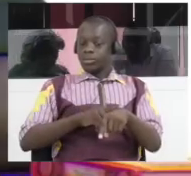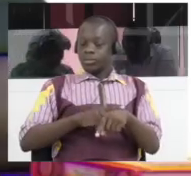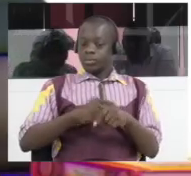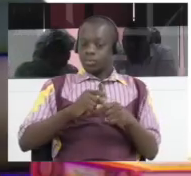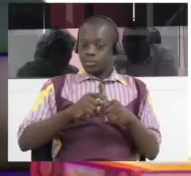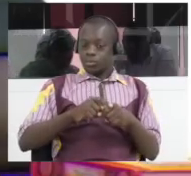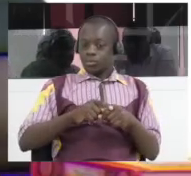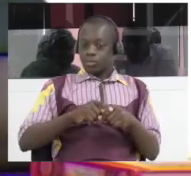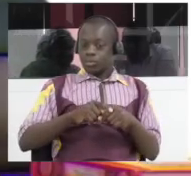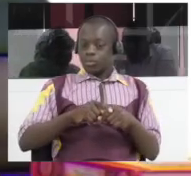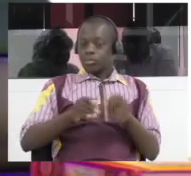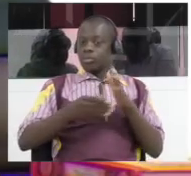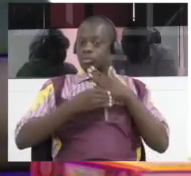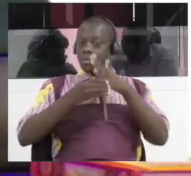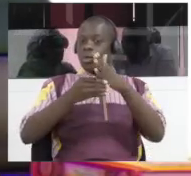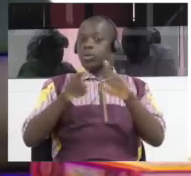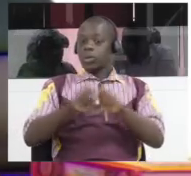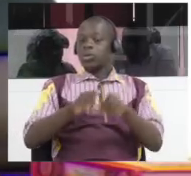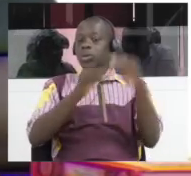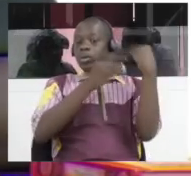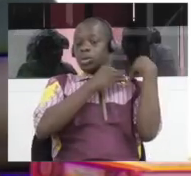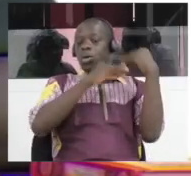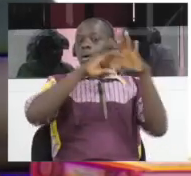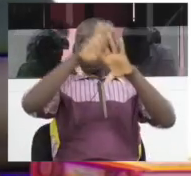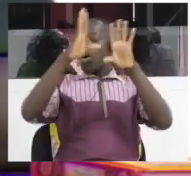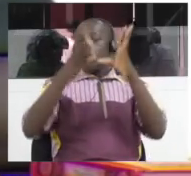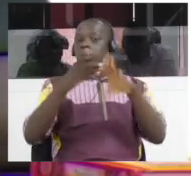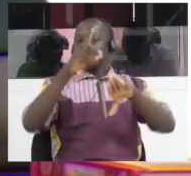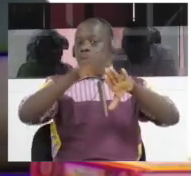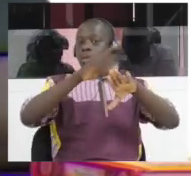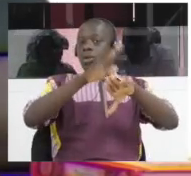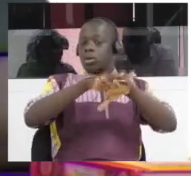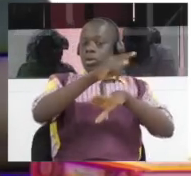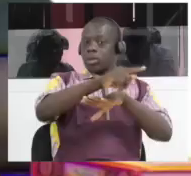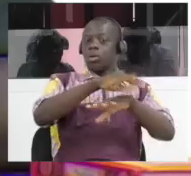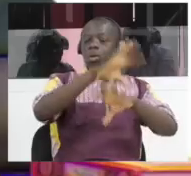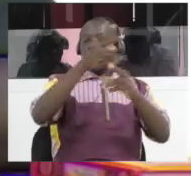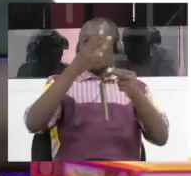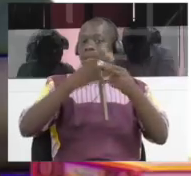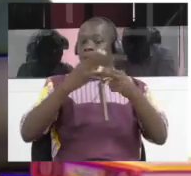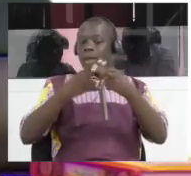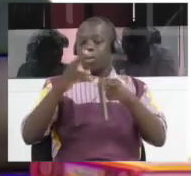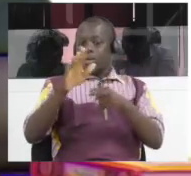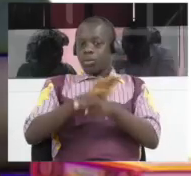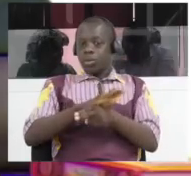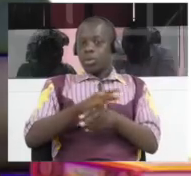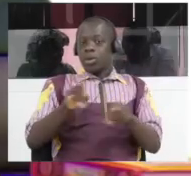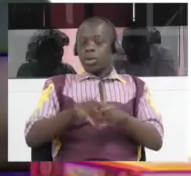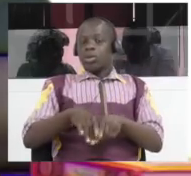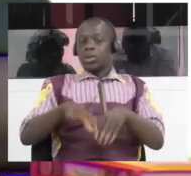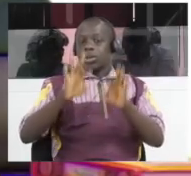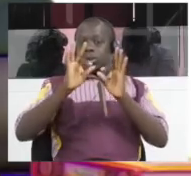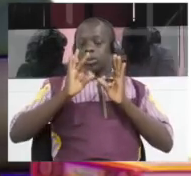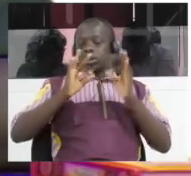time command responsibility would naturally fall onto him, they were being careful